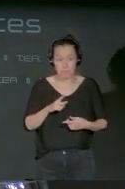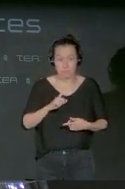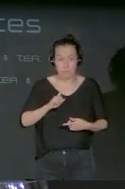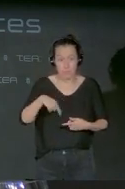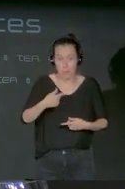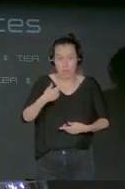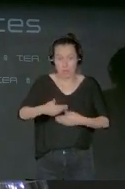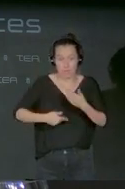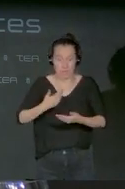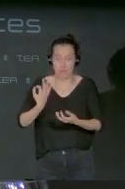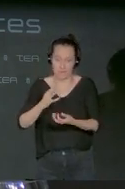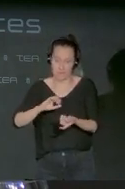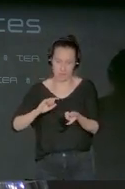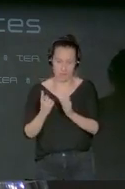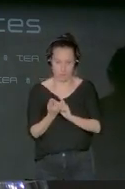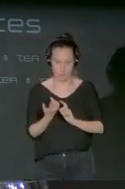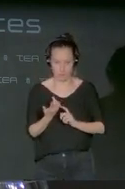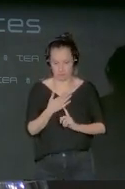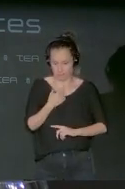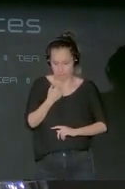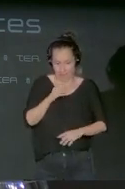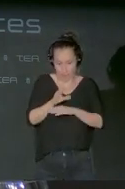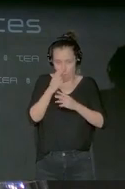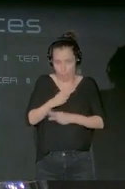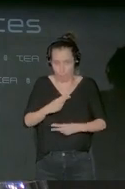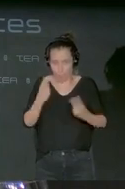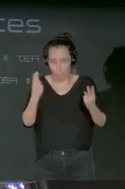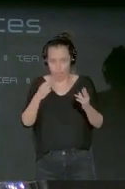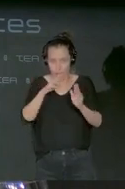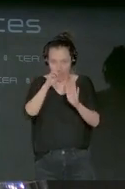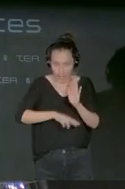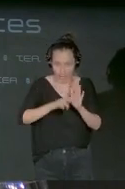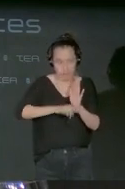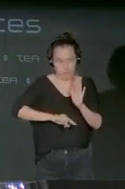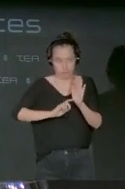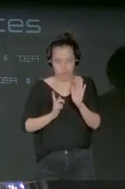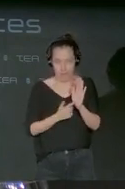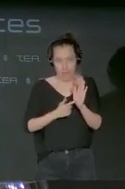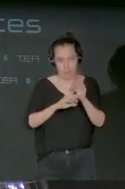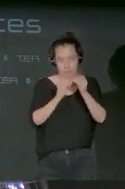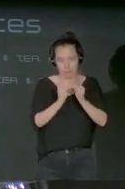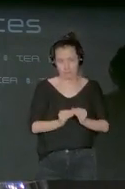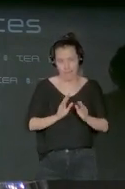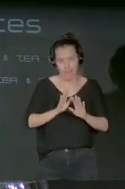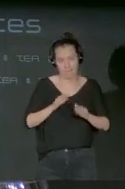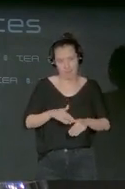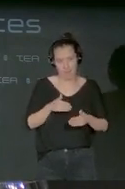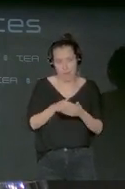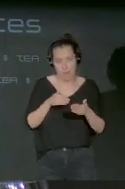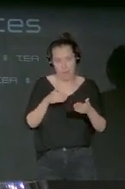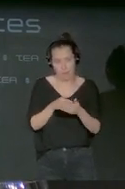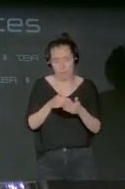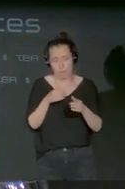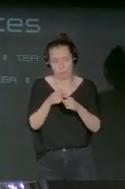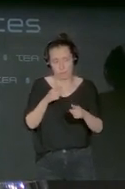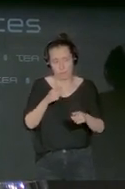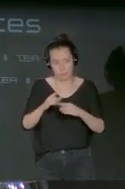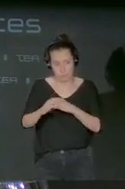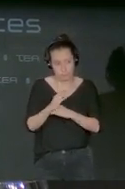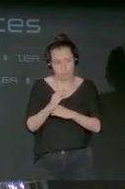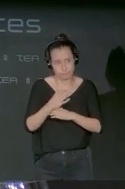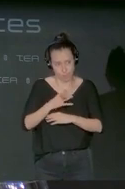the general block exemption regulation is one of the biggest obstacles for the industry to build support instruments that it needs. The third